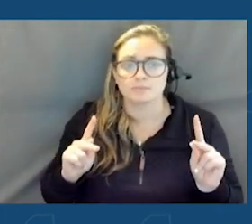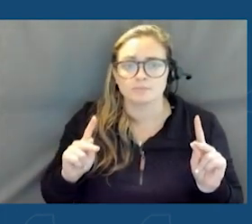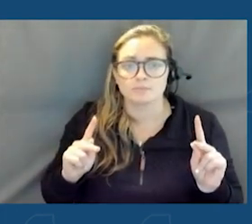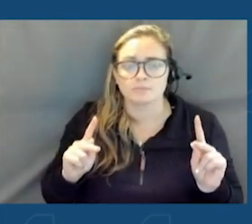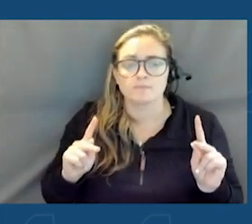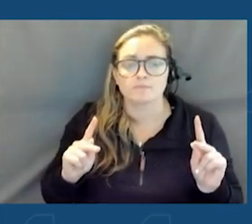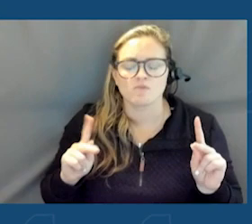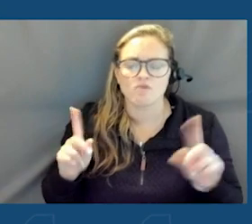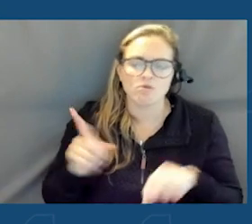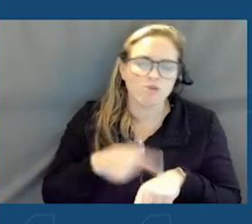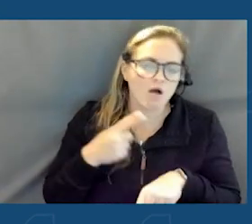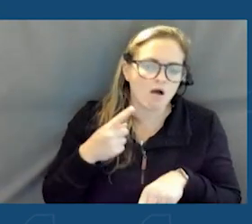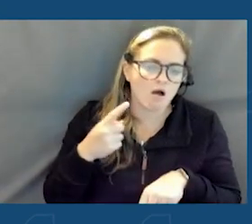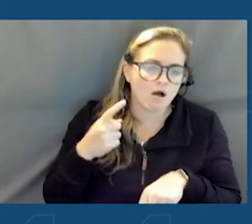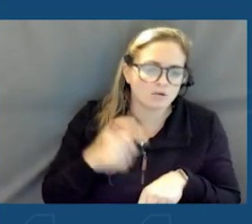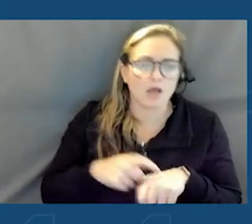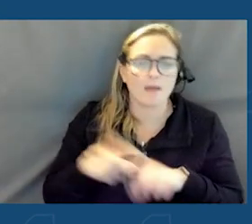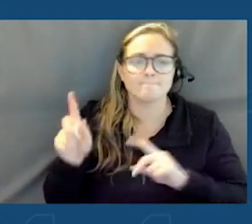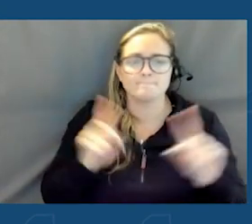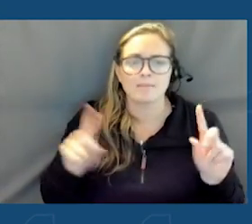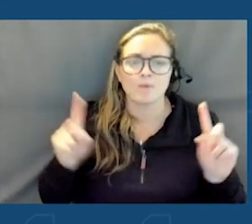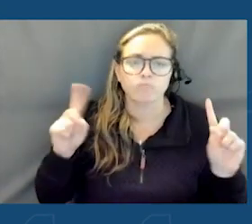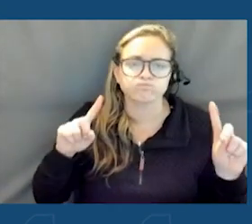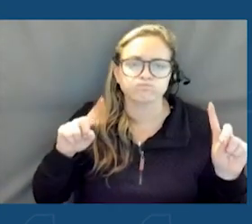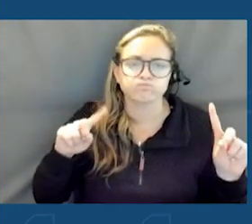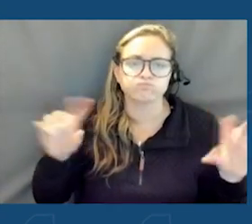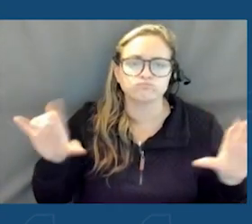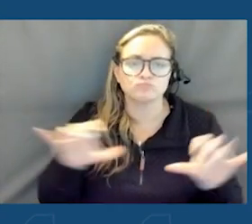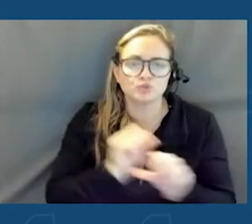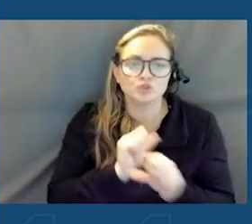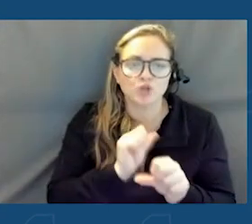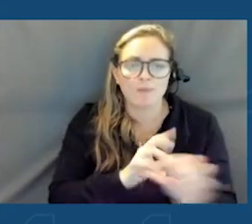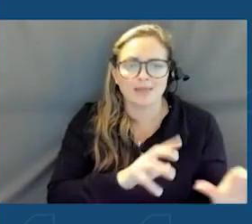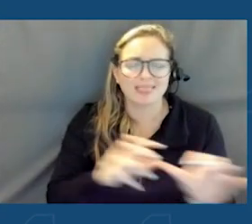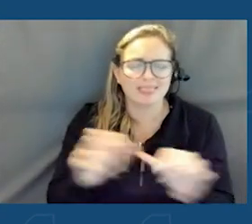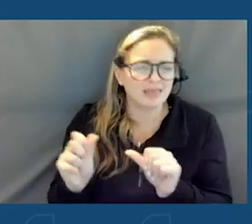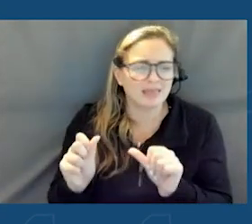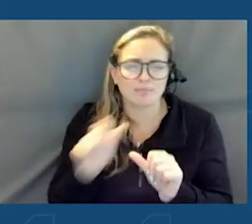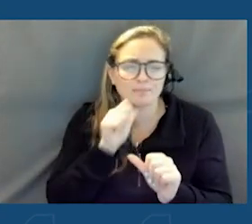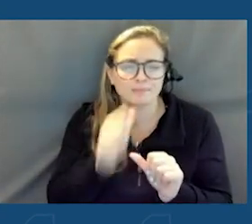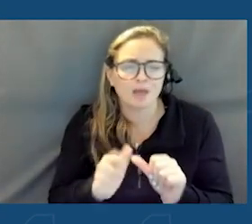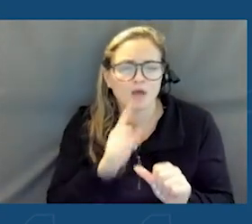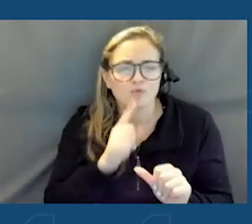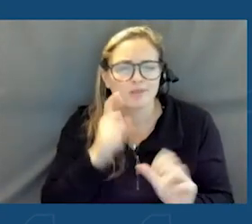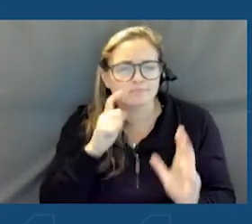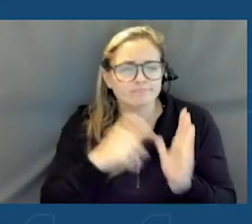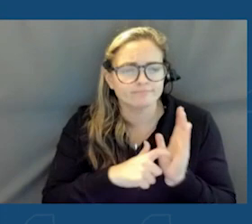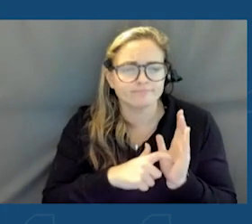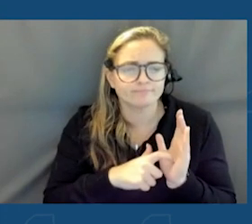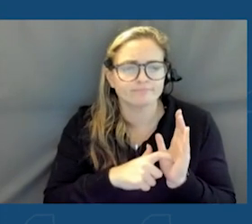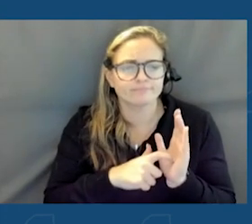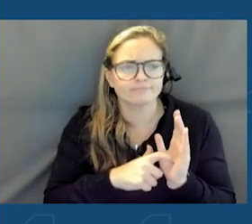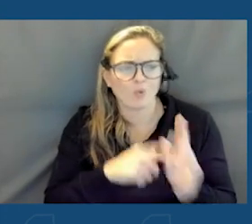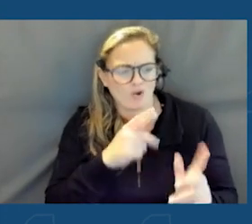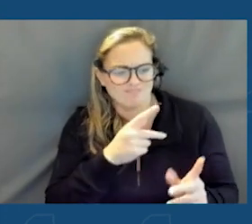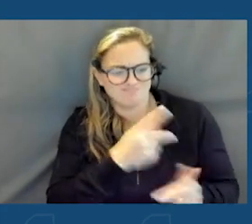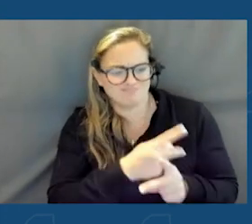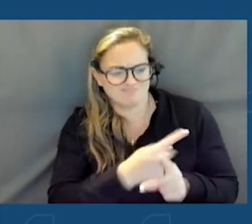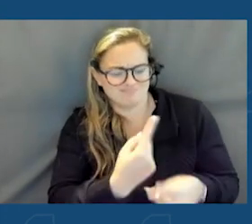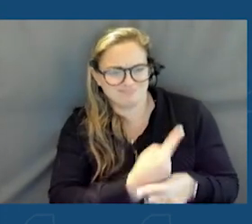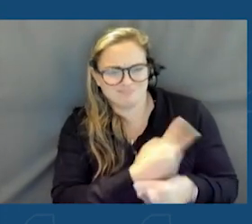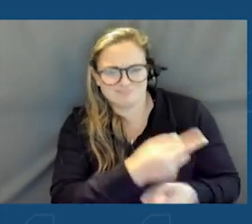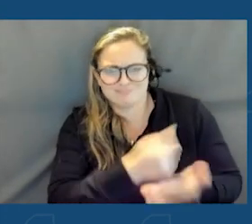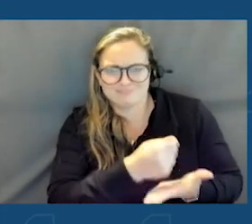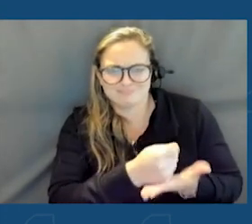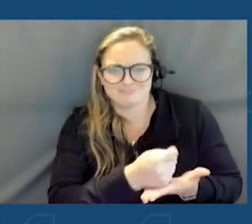long time, people who are just come every year, do their jobs, and they leave, but not really getting the recognition they deserve or the treatment they deserved.